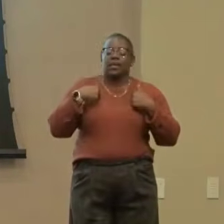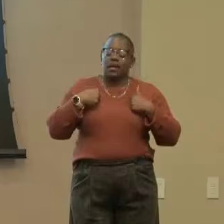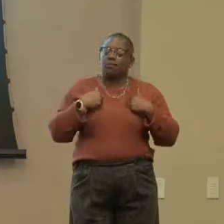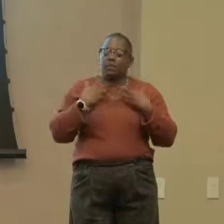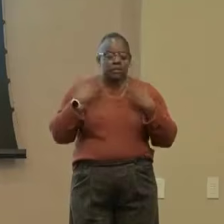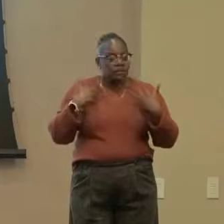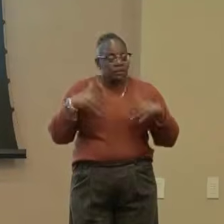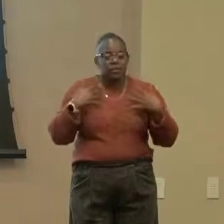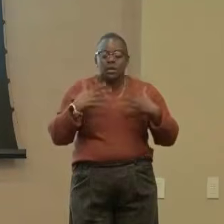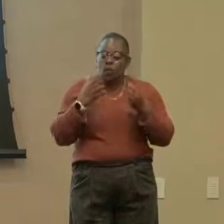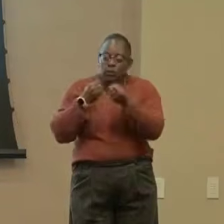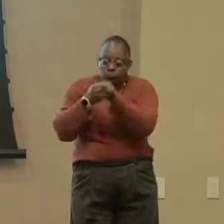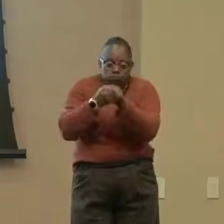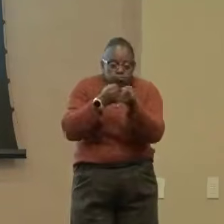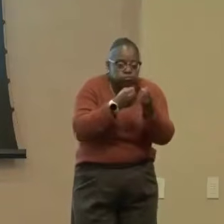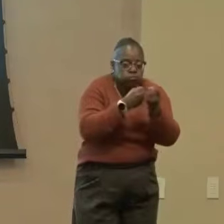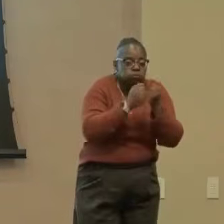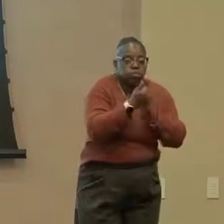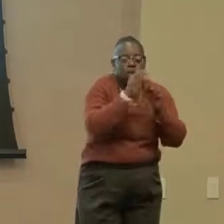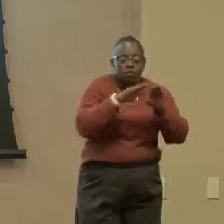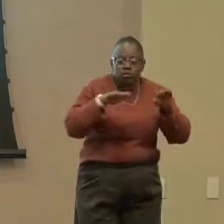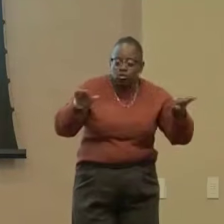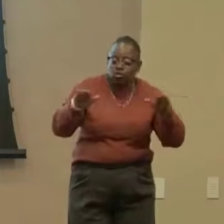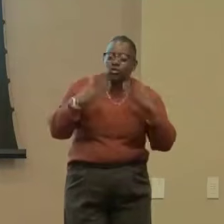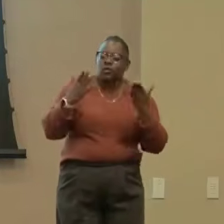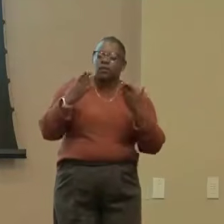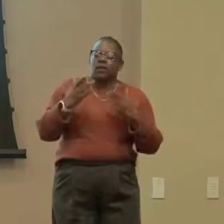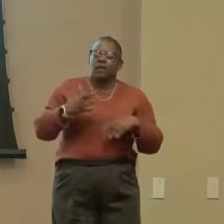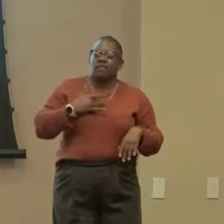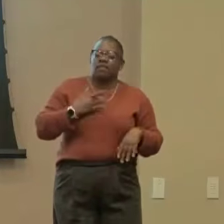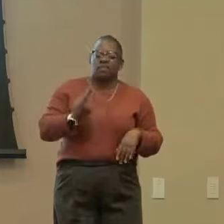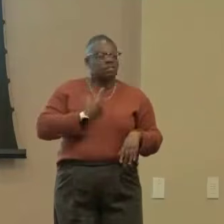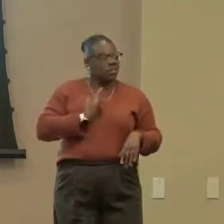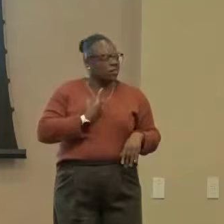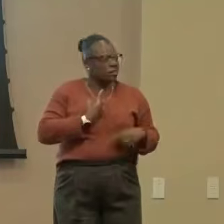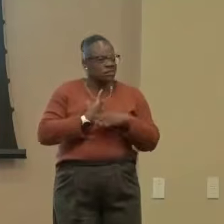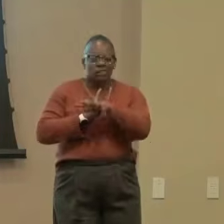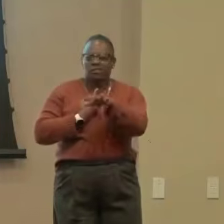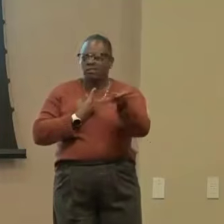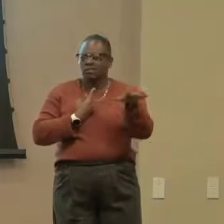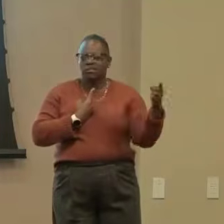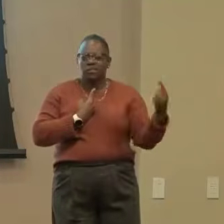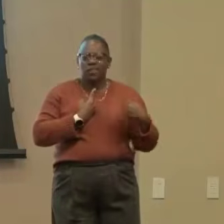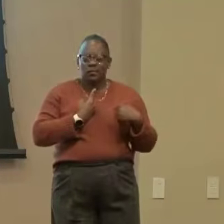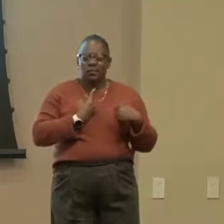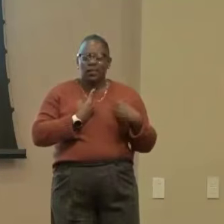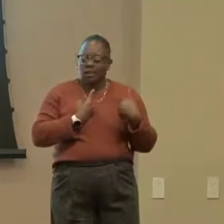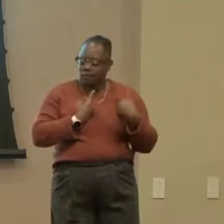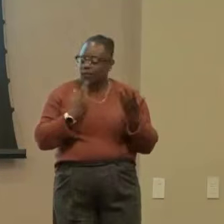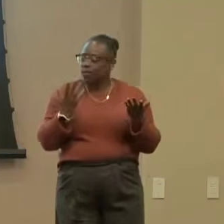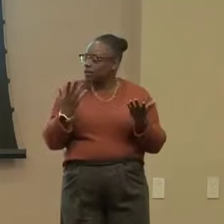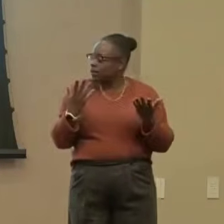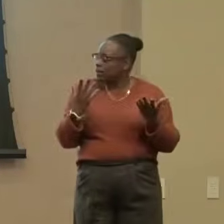children going through that, because just along with these ladies, I felt alone. I felt I was the only one in the world going through this.